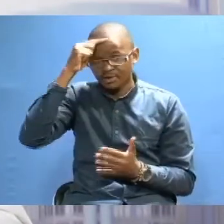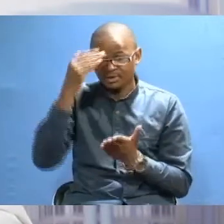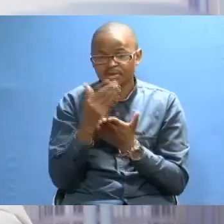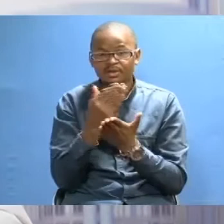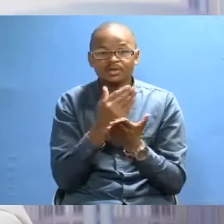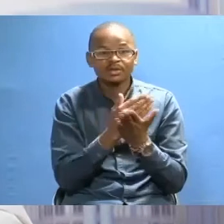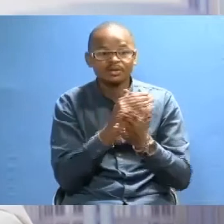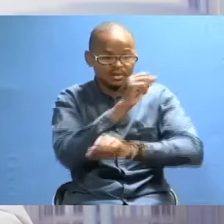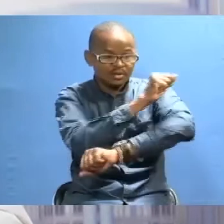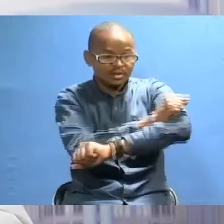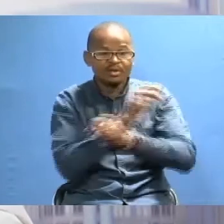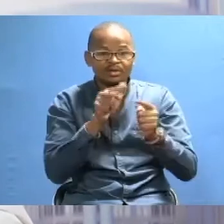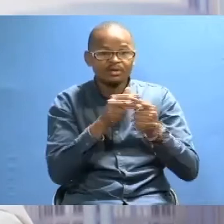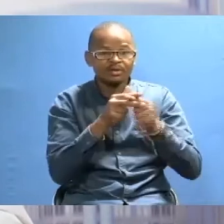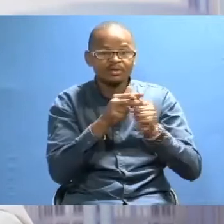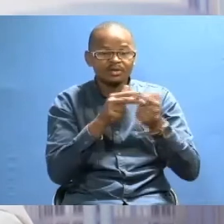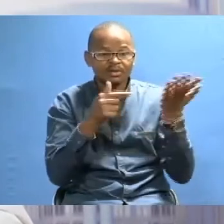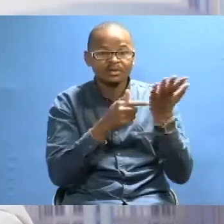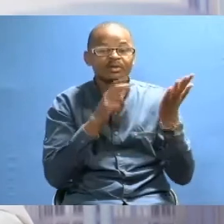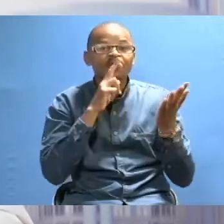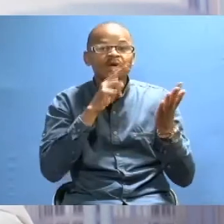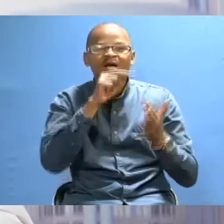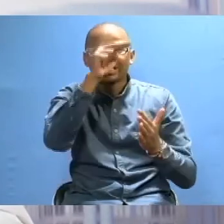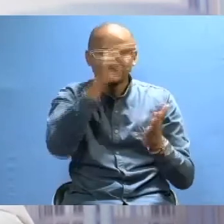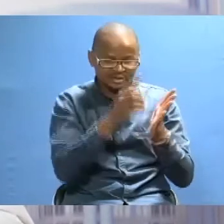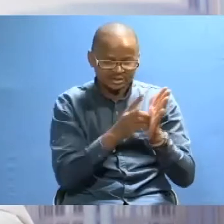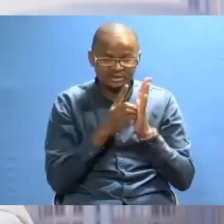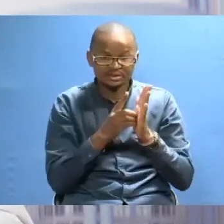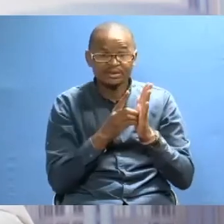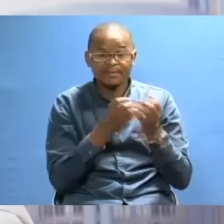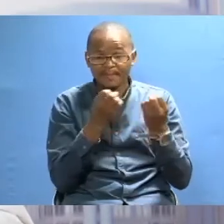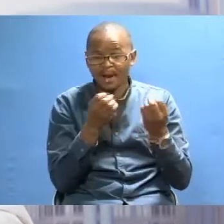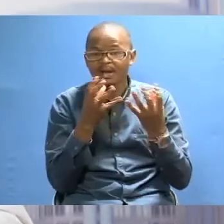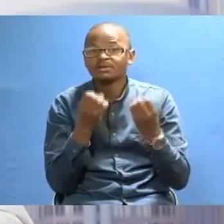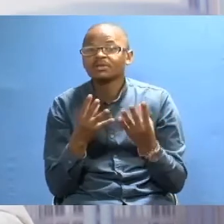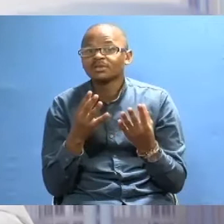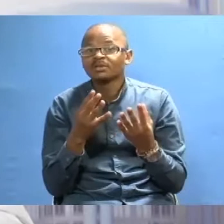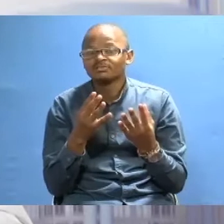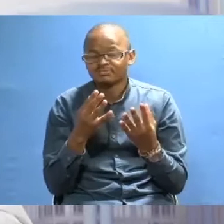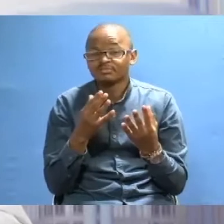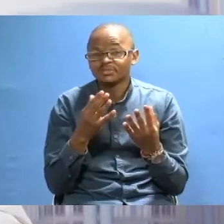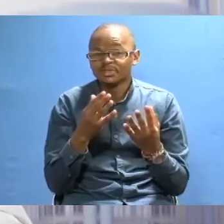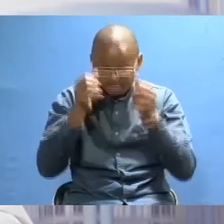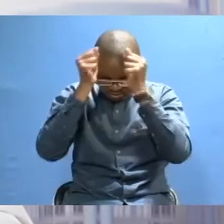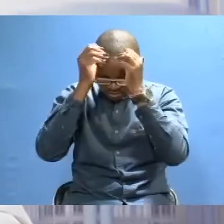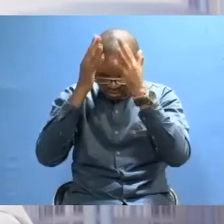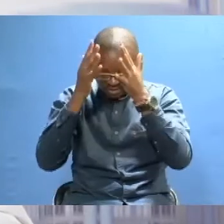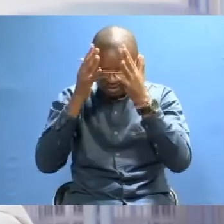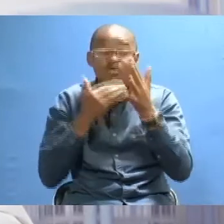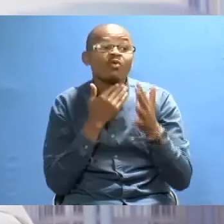because the programs in the School of Engineering and Technology are in high demand, and so many prospective